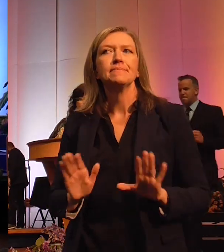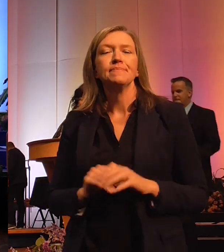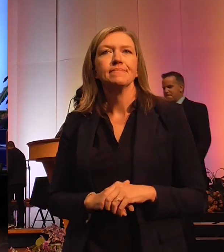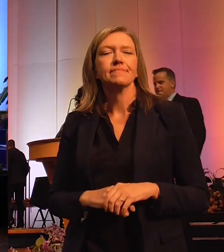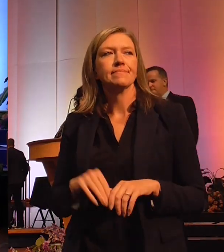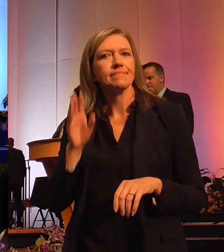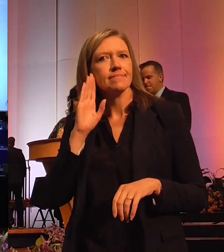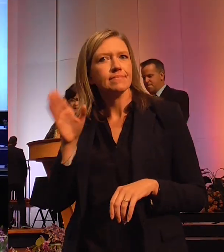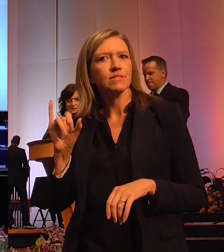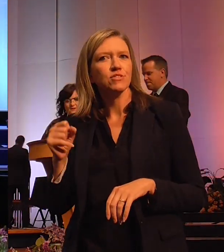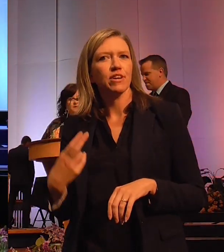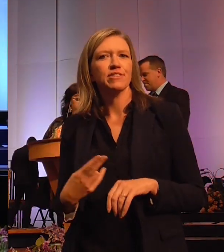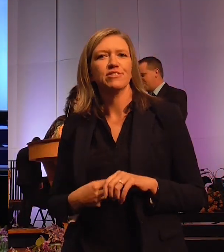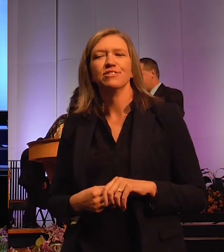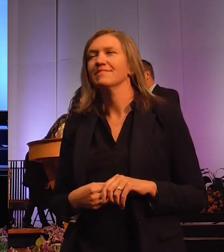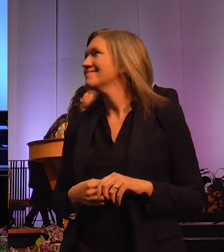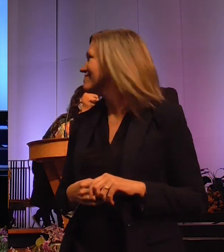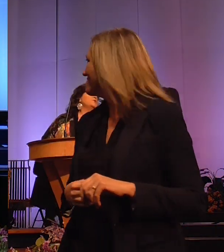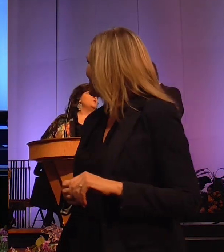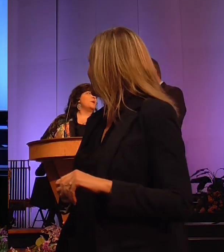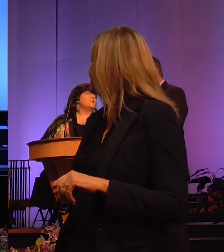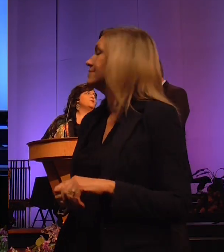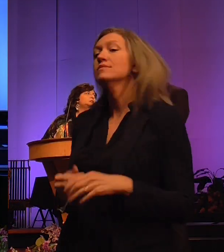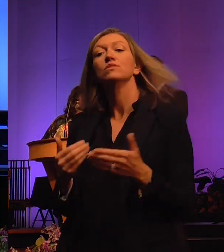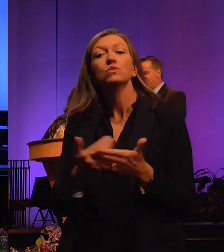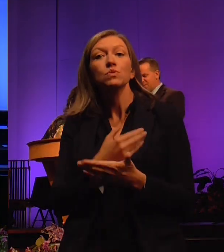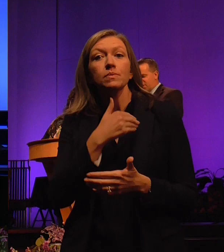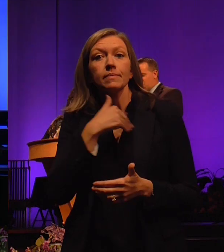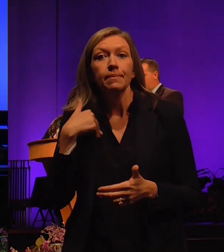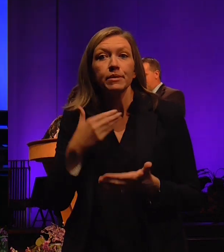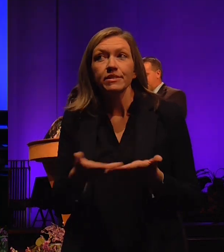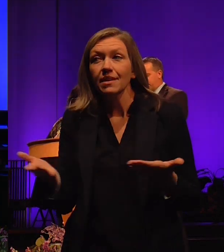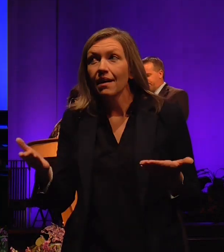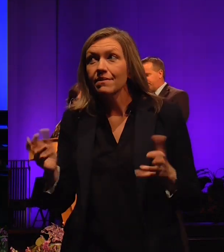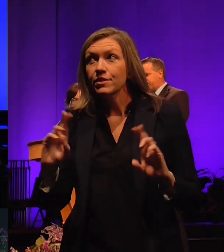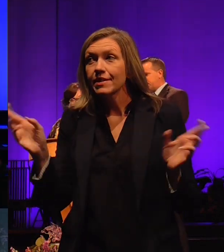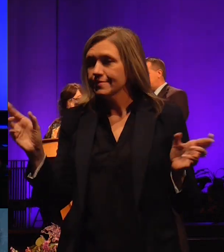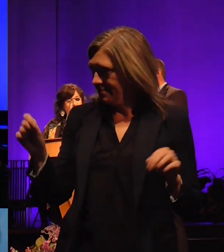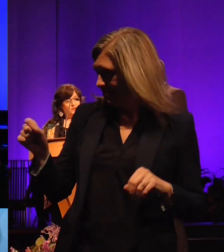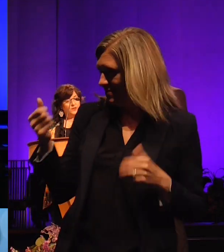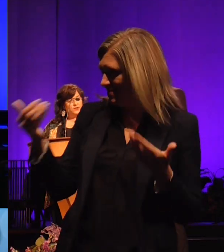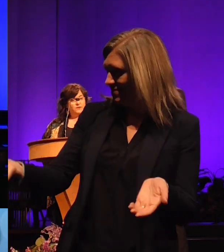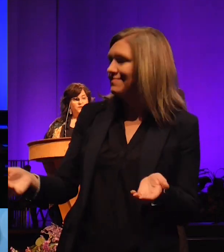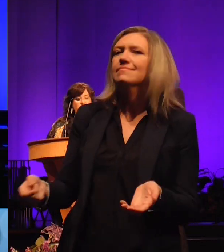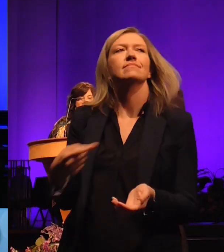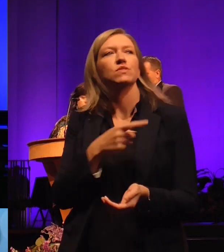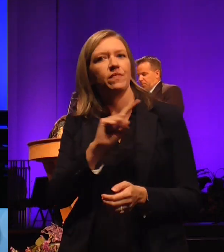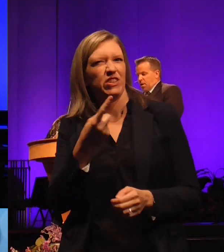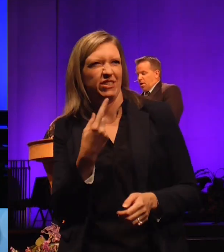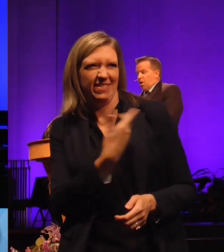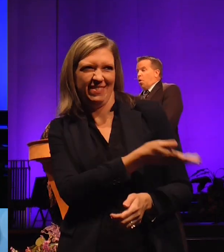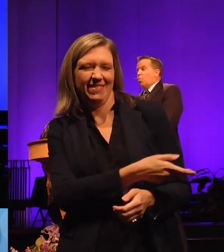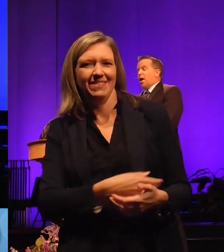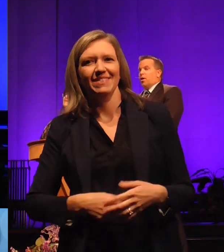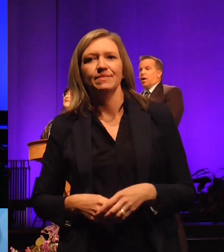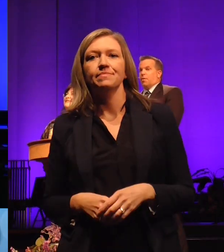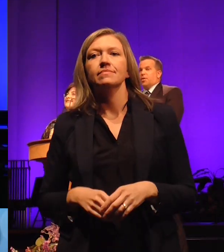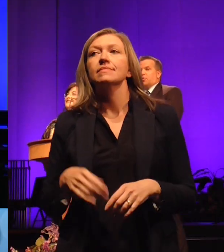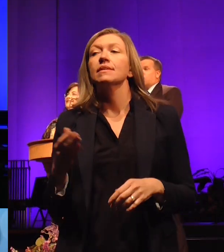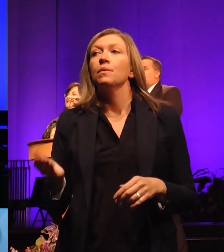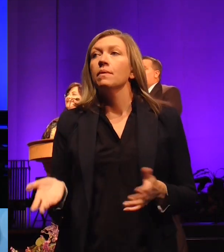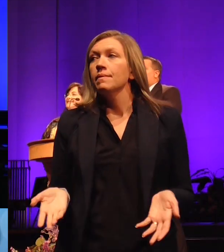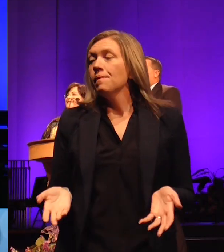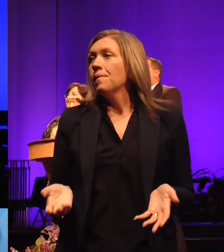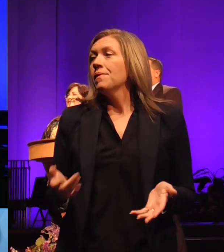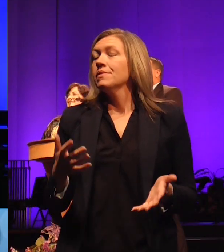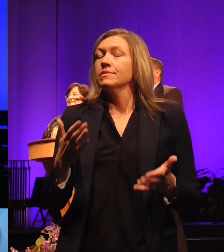Hey, Josh. Should we do some new member stuff today? Let's do it. All right, good. You get to go first. Well, we